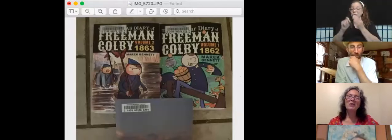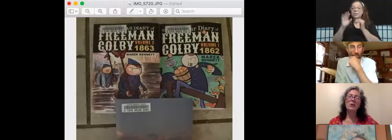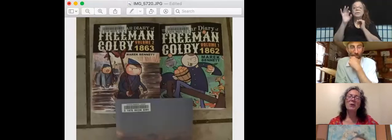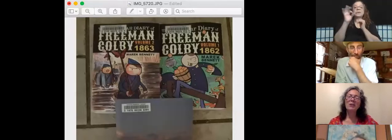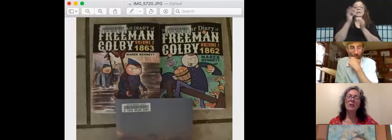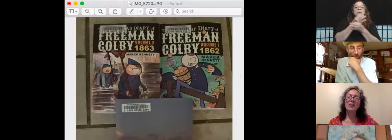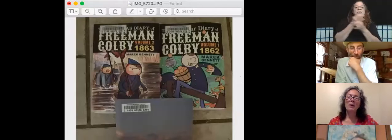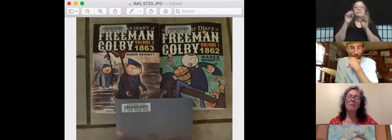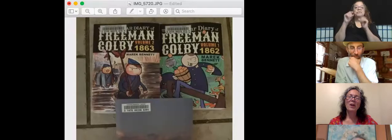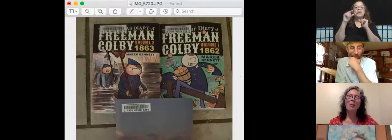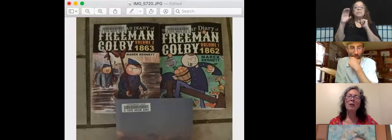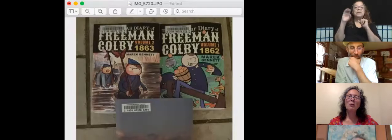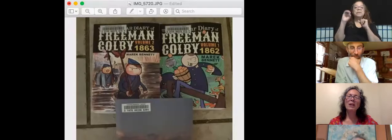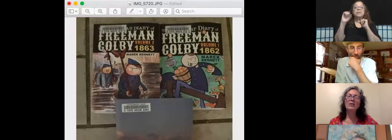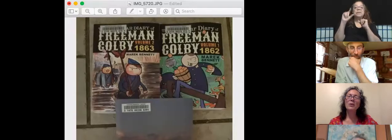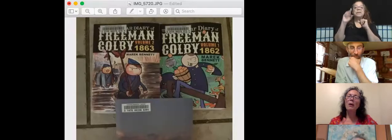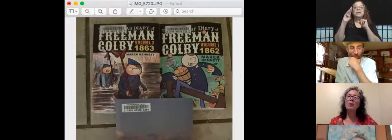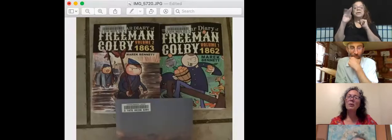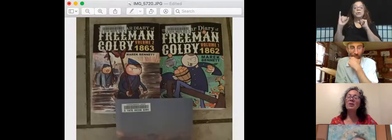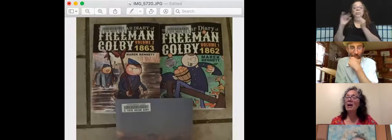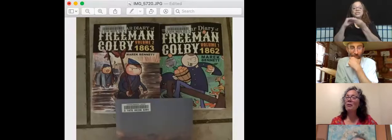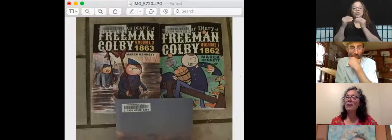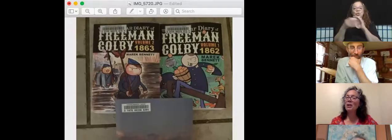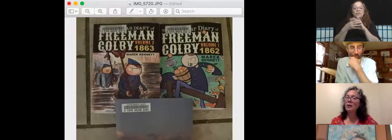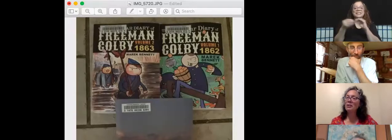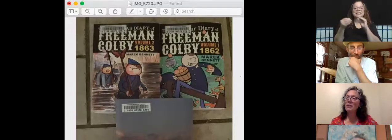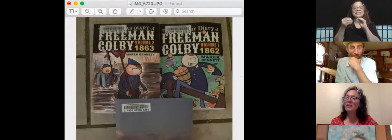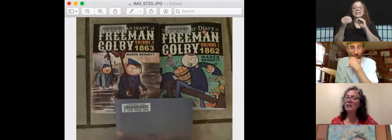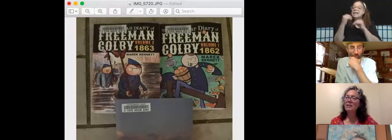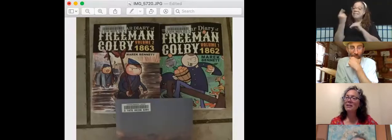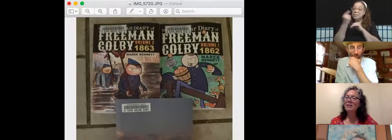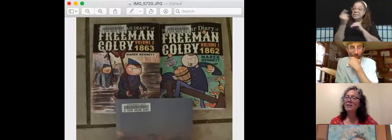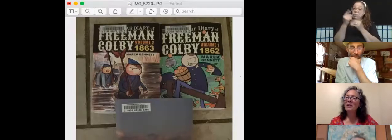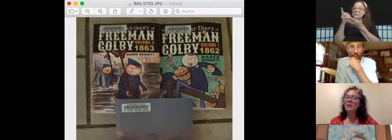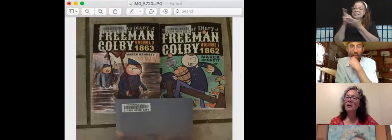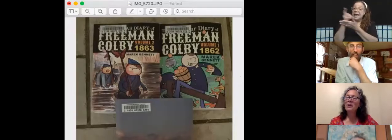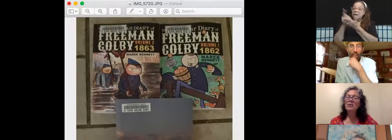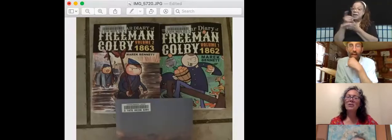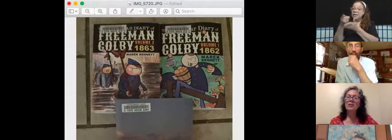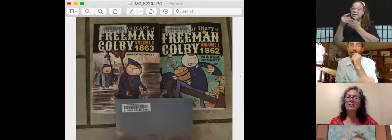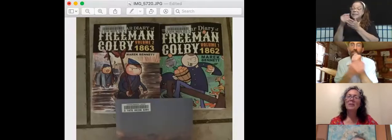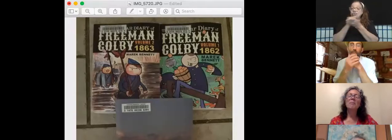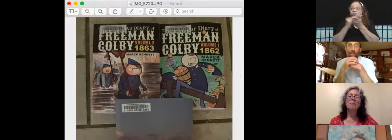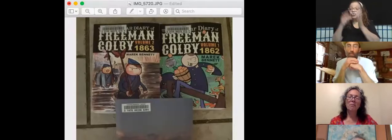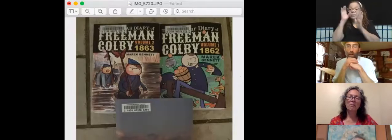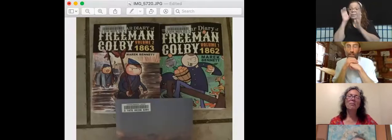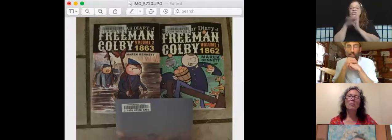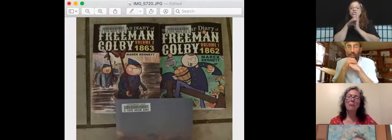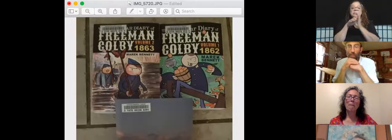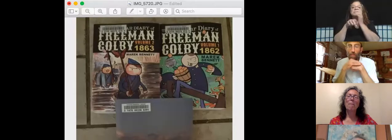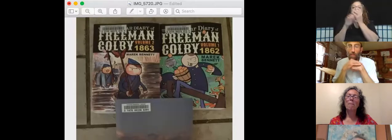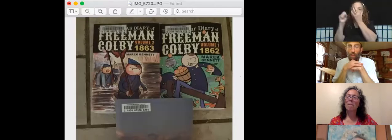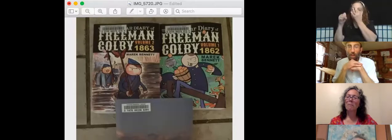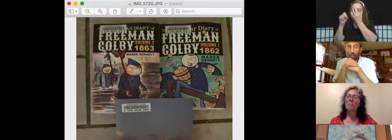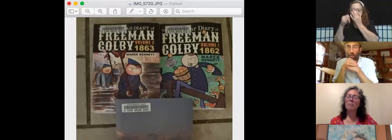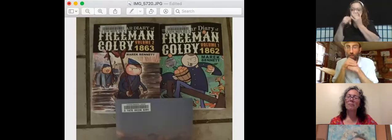Colby's stories, which Tom loved reading. So that was someone's diary that you illustrated? Yeah, that's been the project.